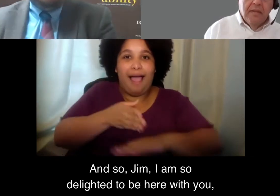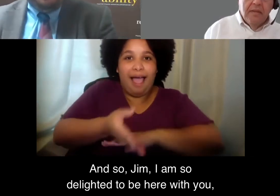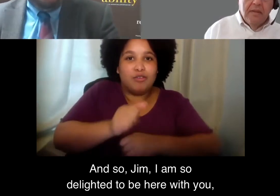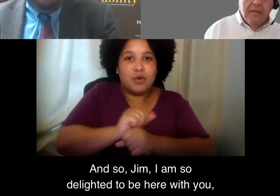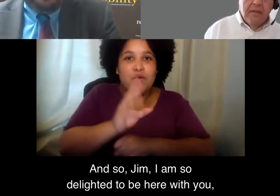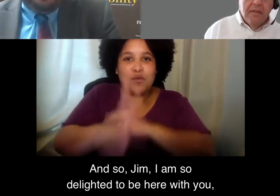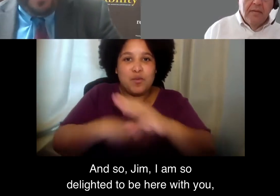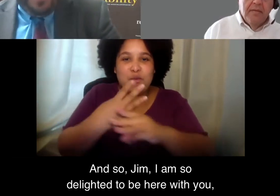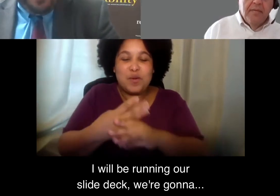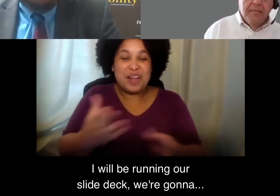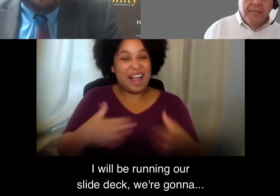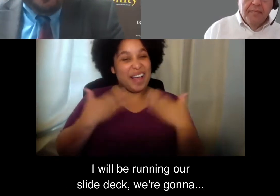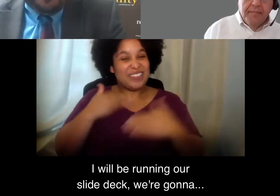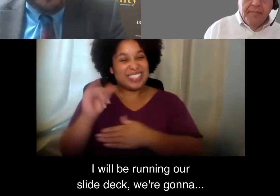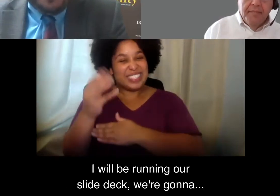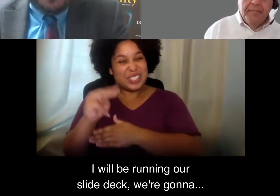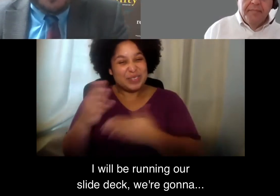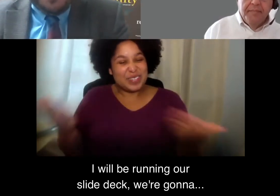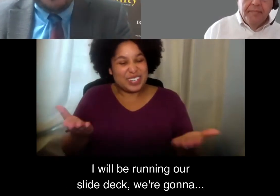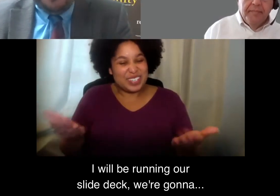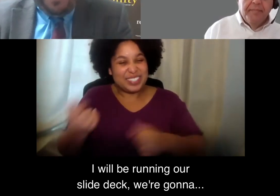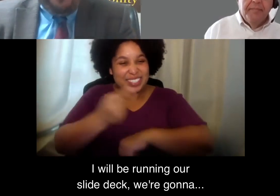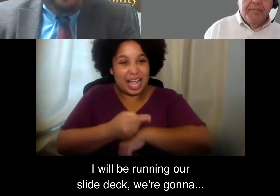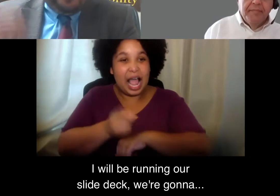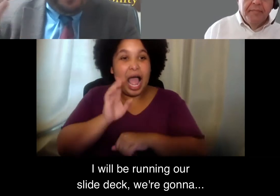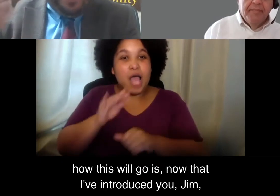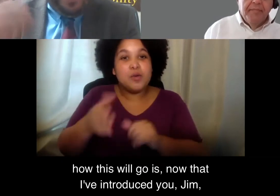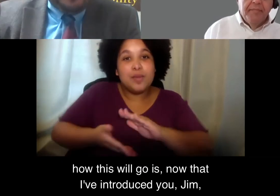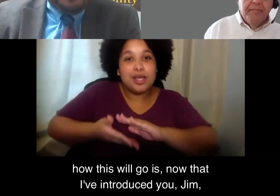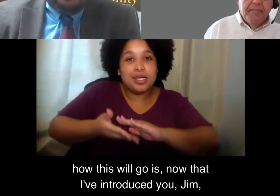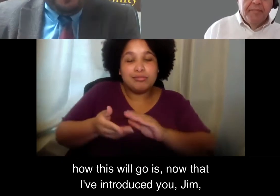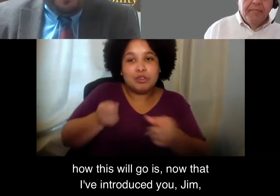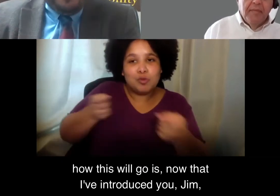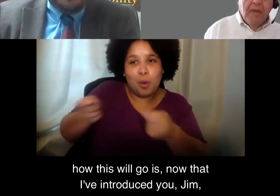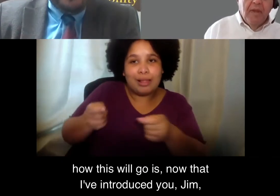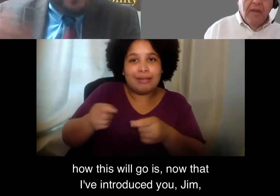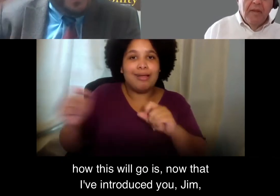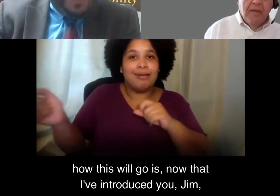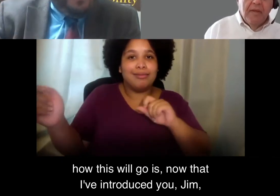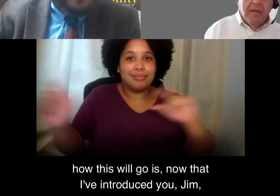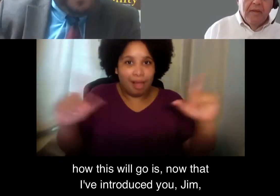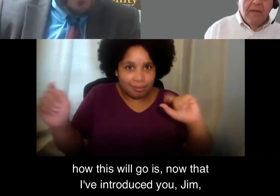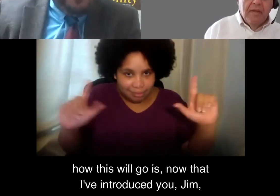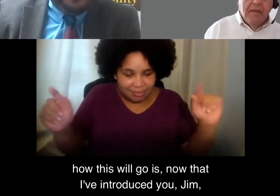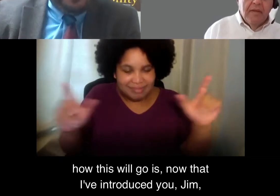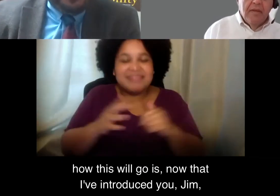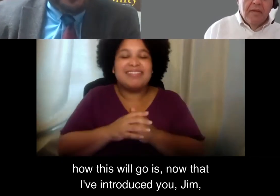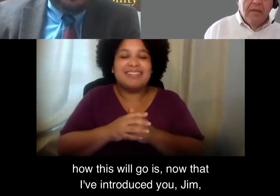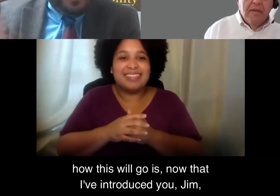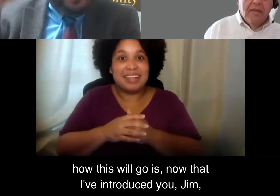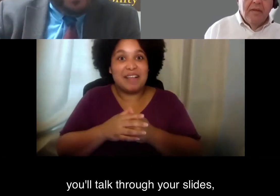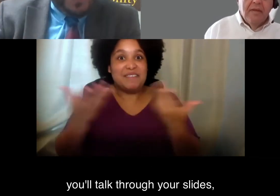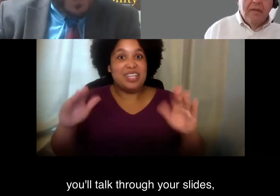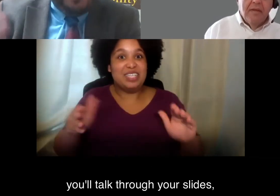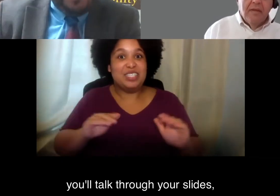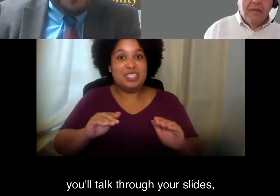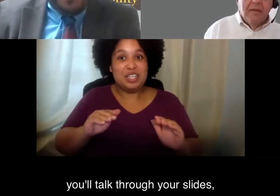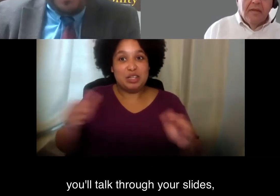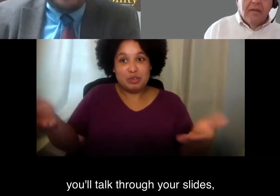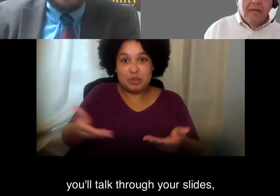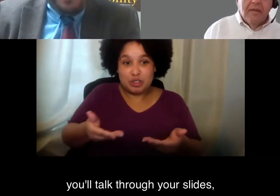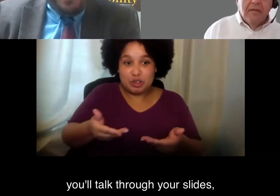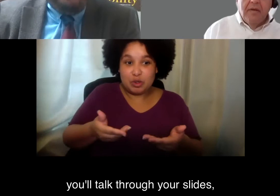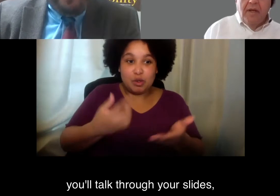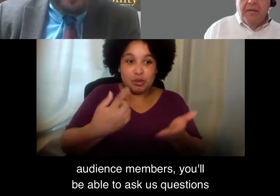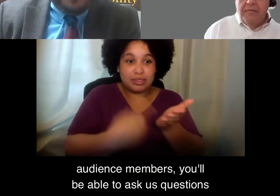delighted to be here with you. I will be running our slide deck. How this will go is, now that I've introduced you, Jim, you'll talk through your